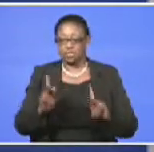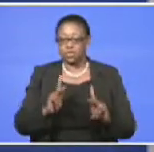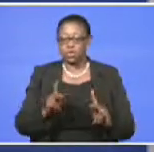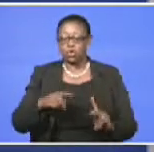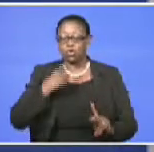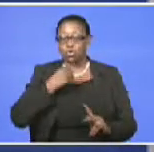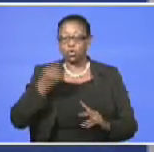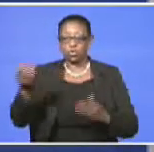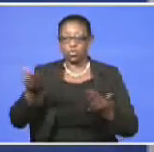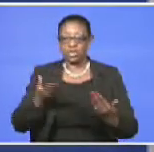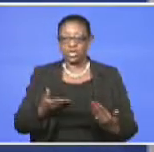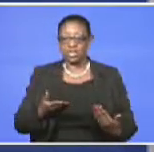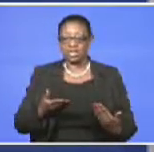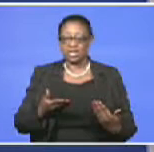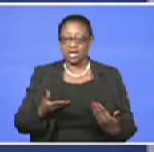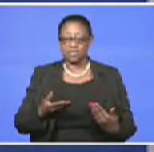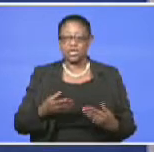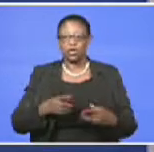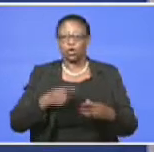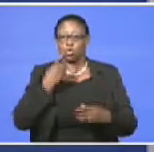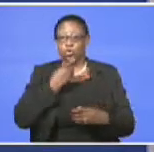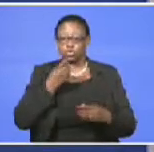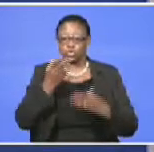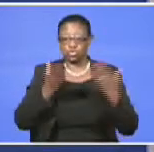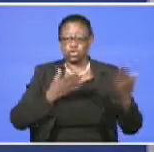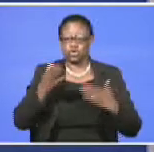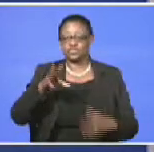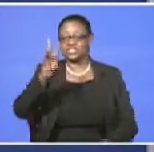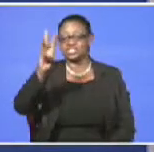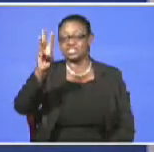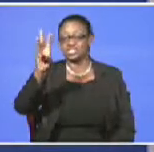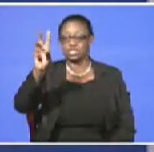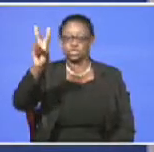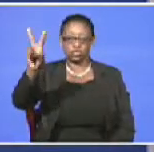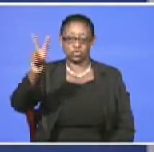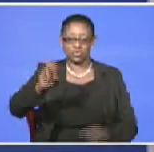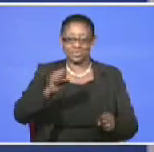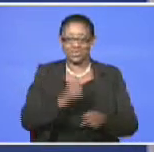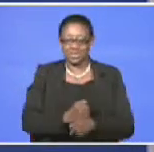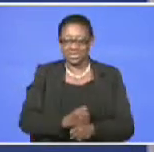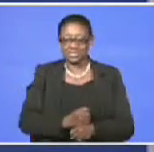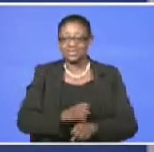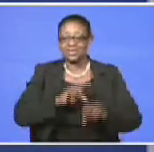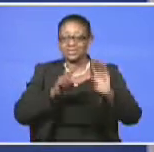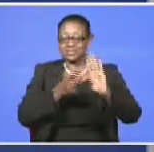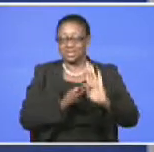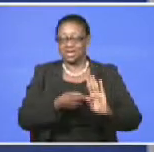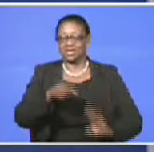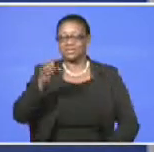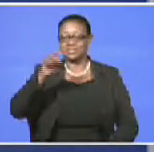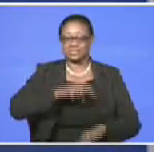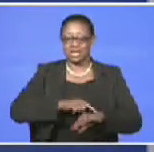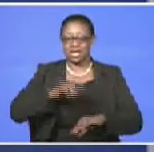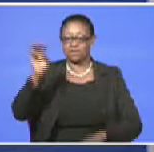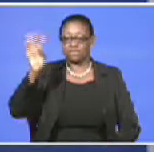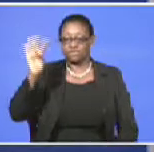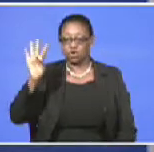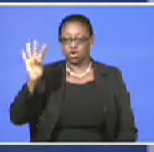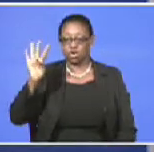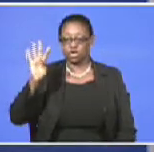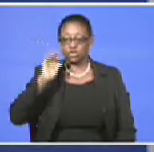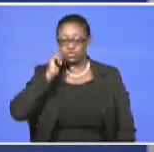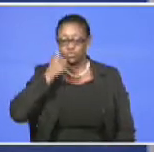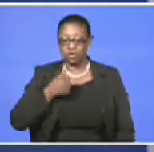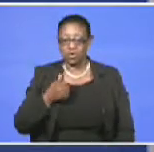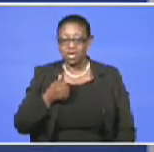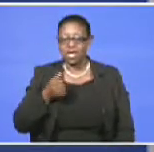will observe 62 years of dedication to ministry. That special event will be held at 4 p.m. tomorrow at the church's East Street Tabernacle.